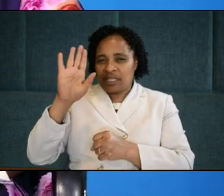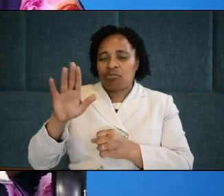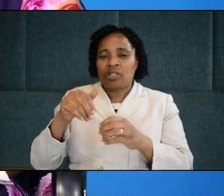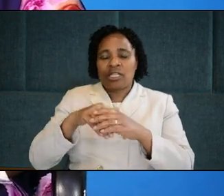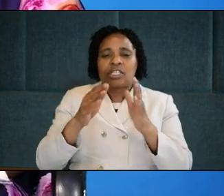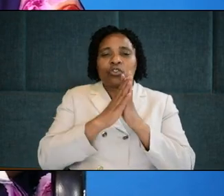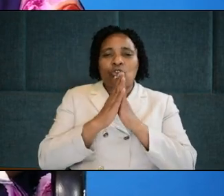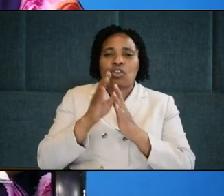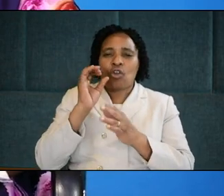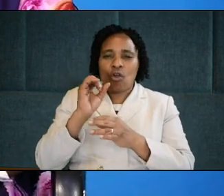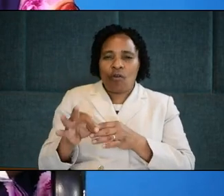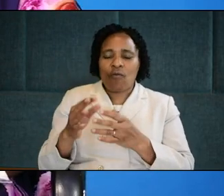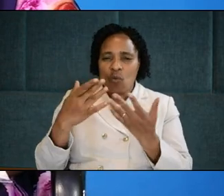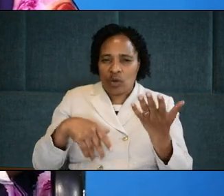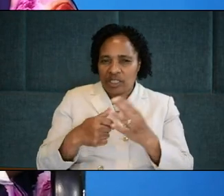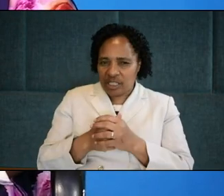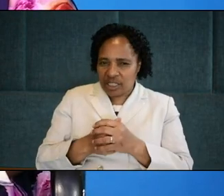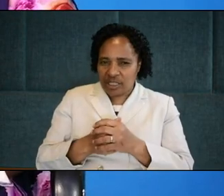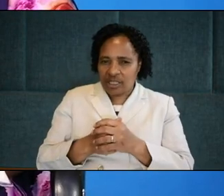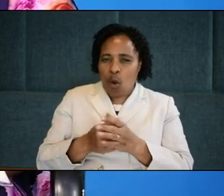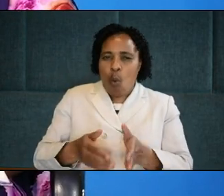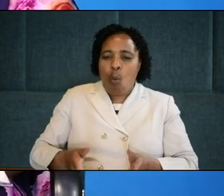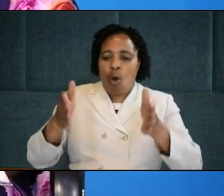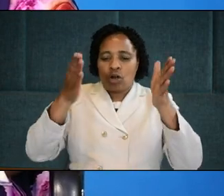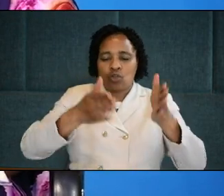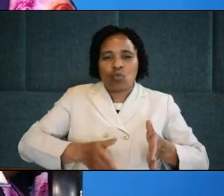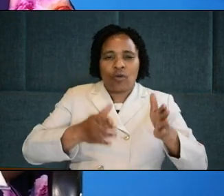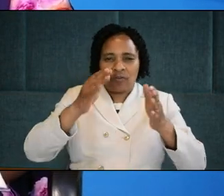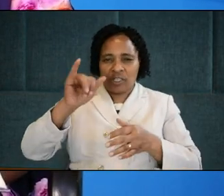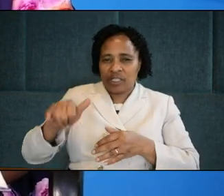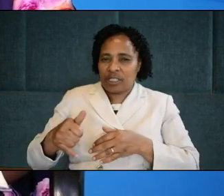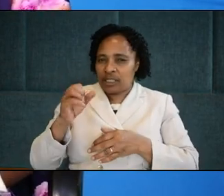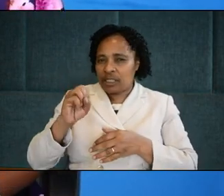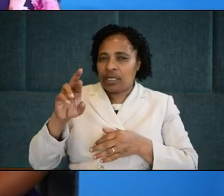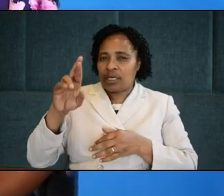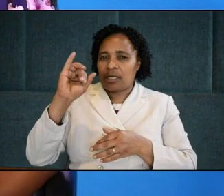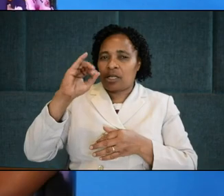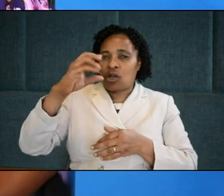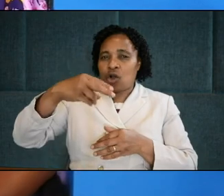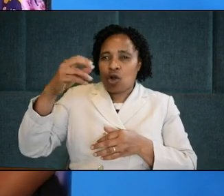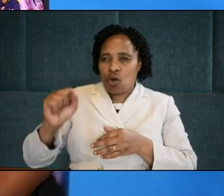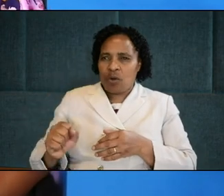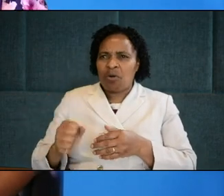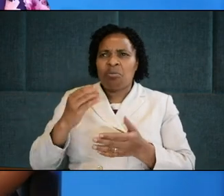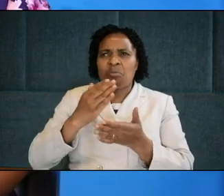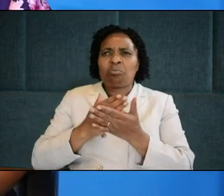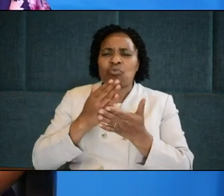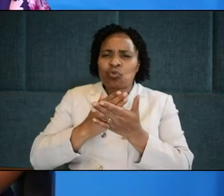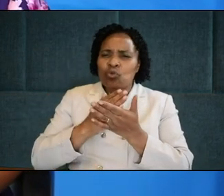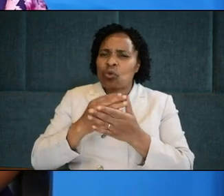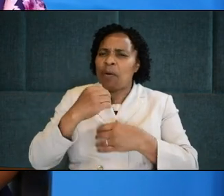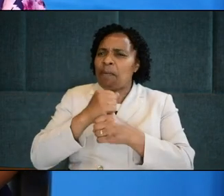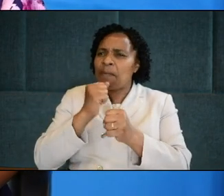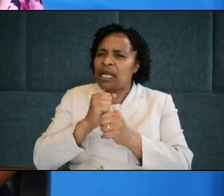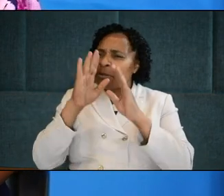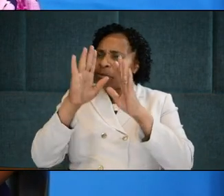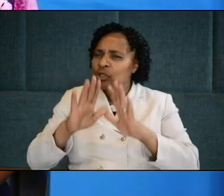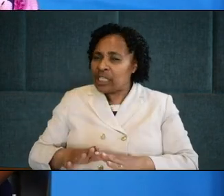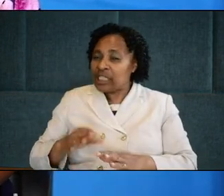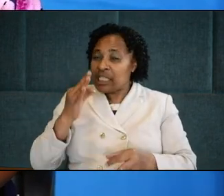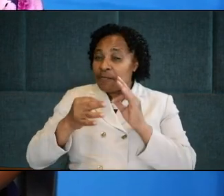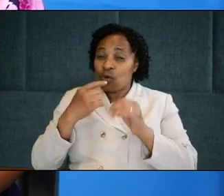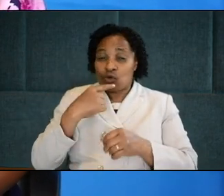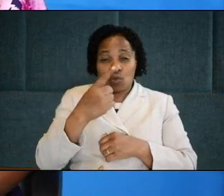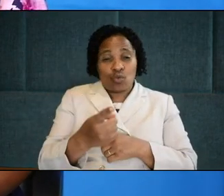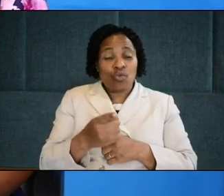story of the conquest of Jericho. I mean, does it really make sense if you're told, and